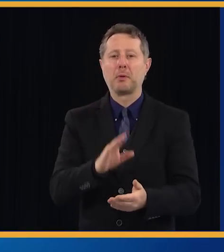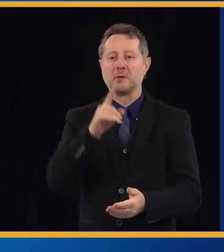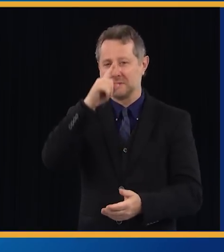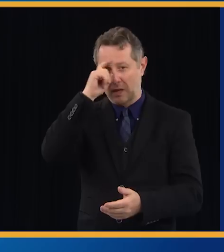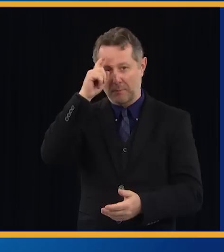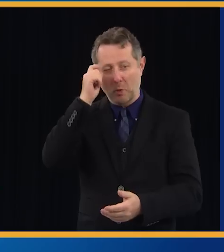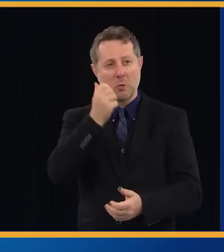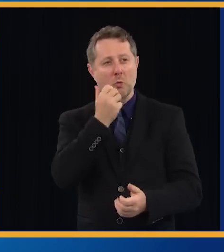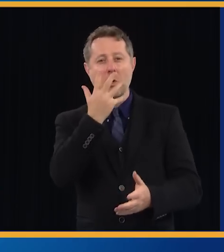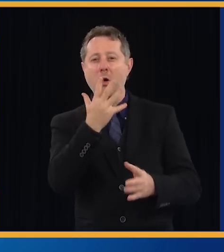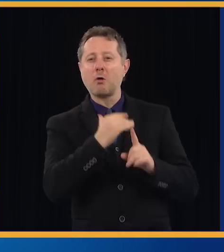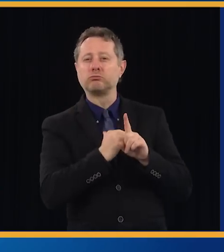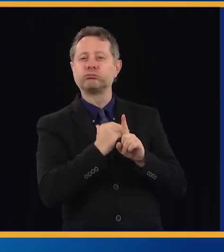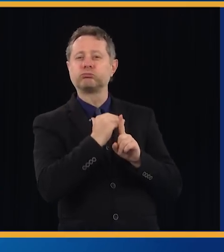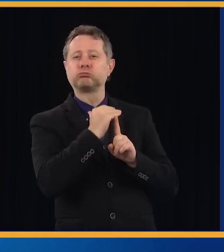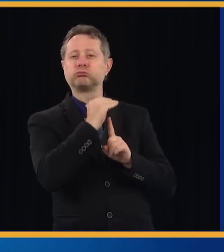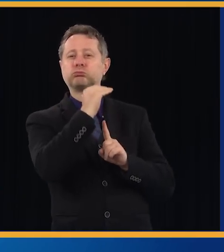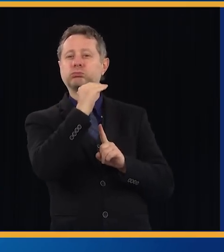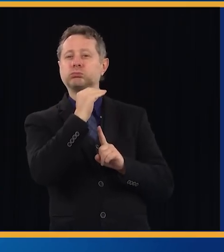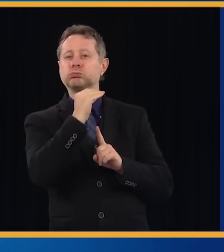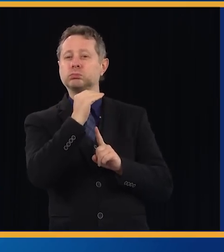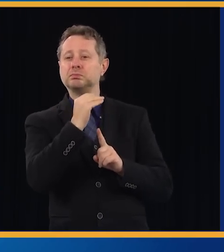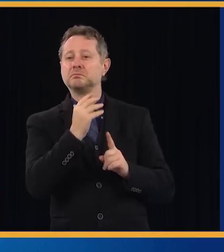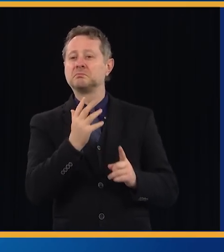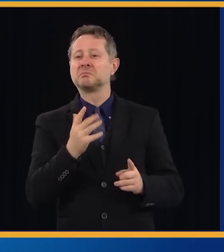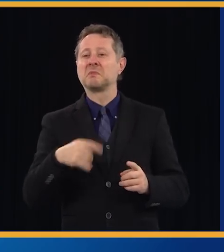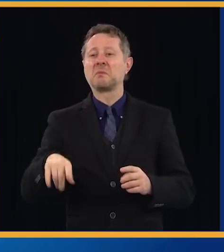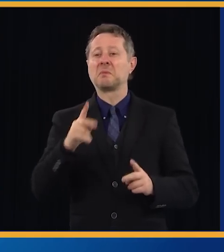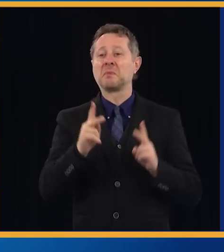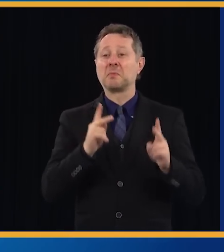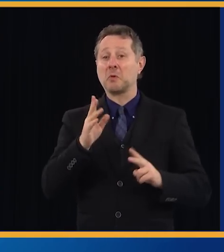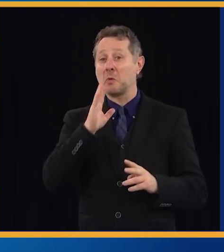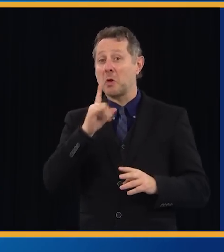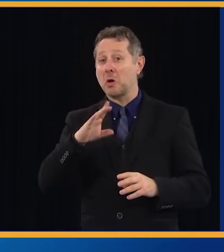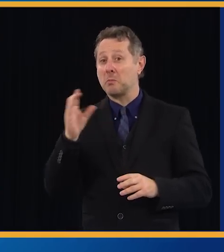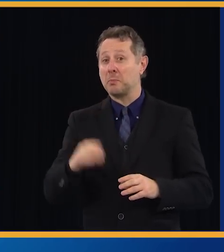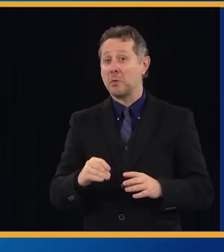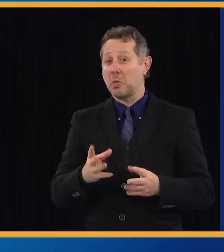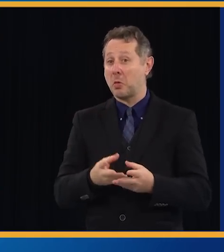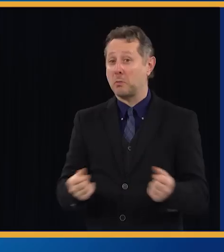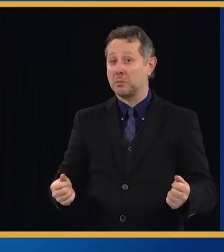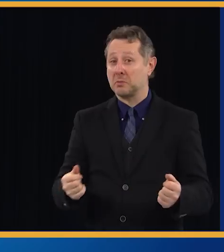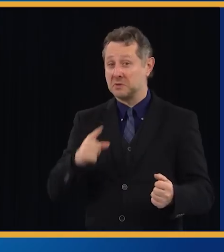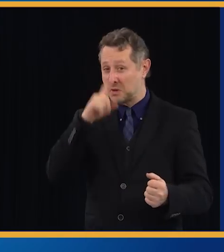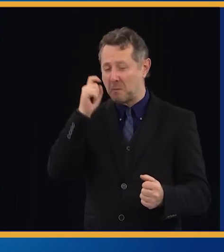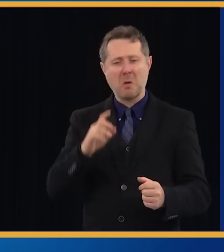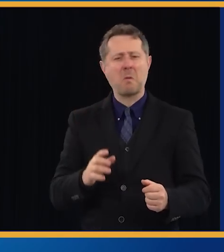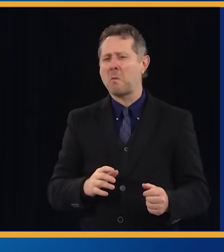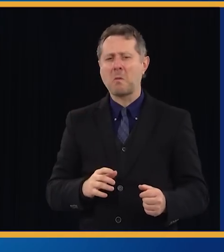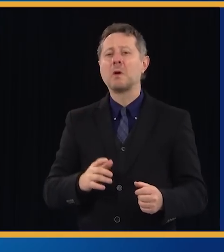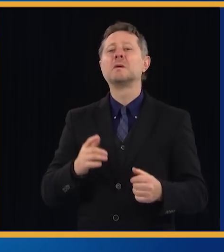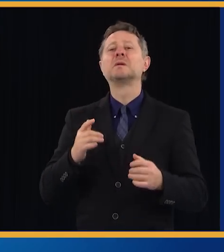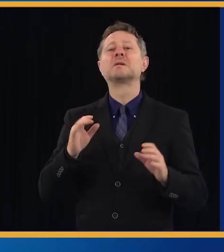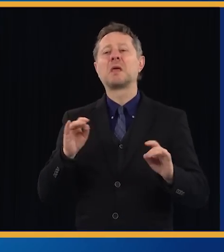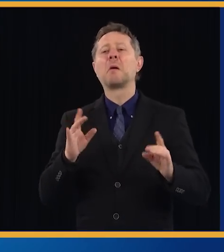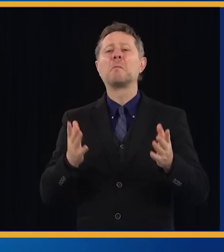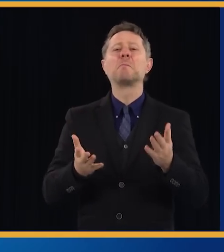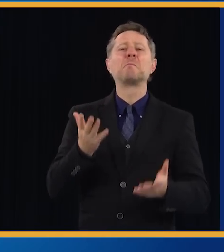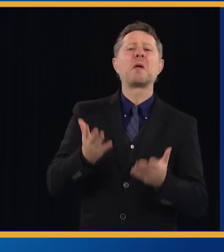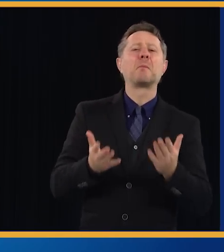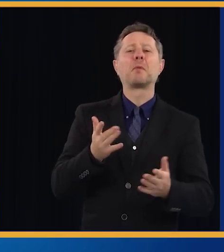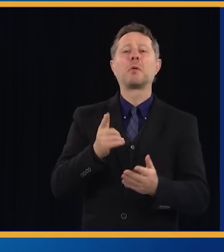warm? No one's really saying it will go away when the weather gets warm in the summer, but there's still a